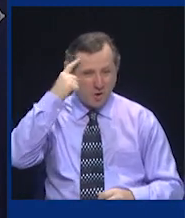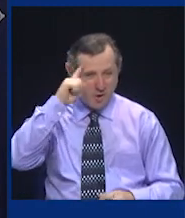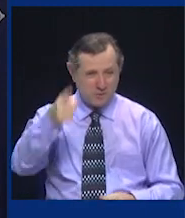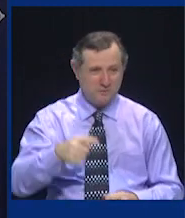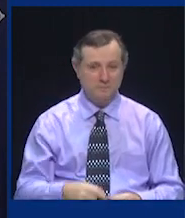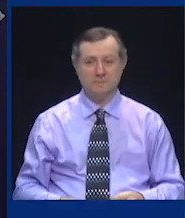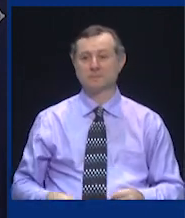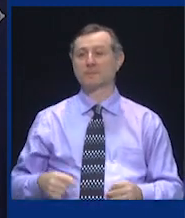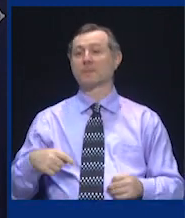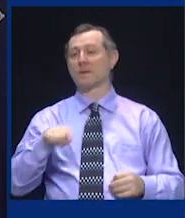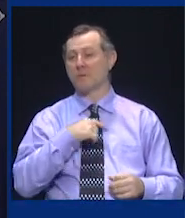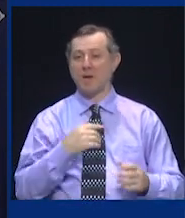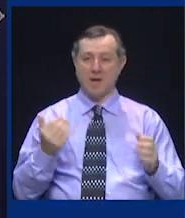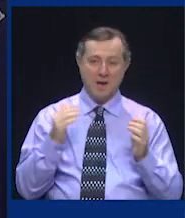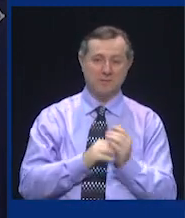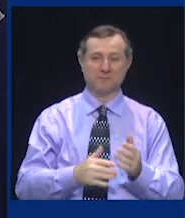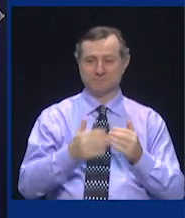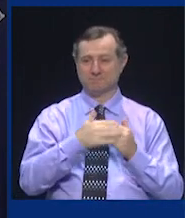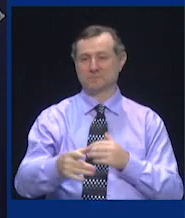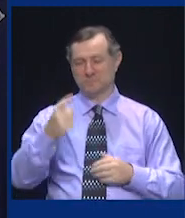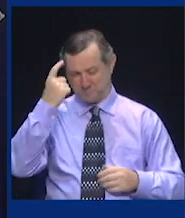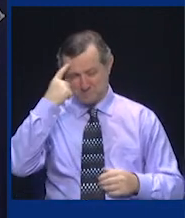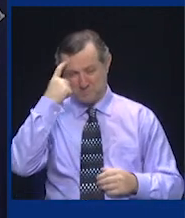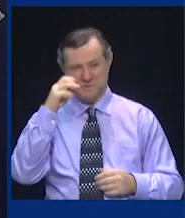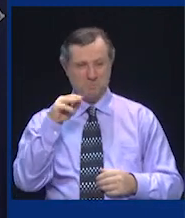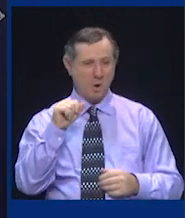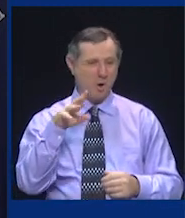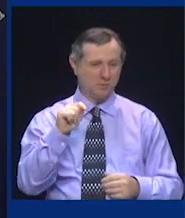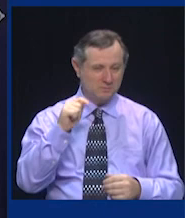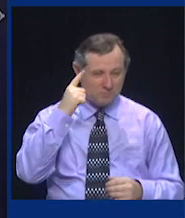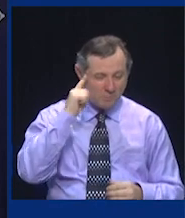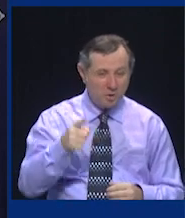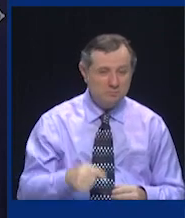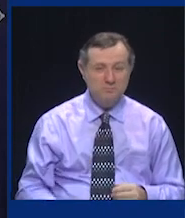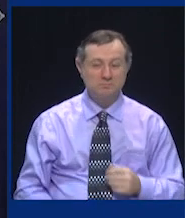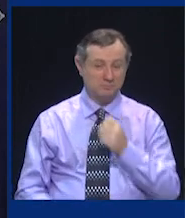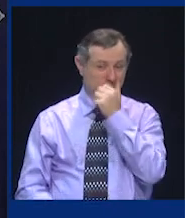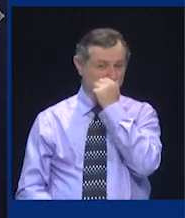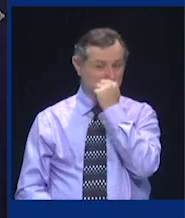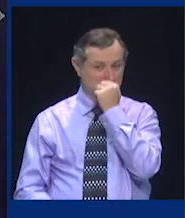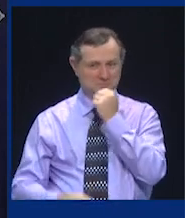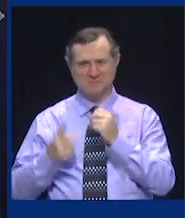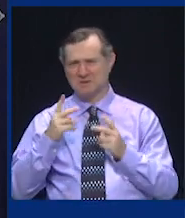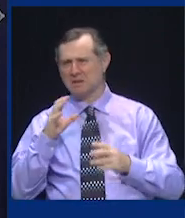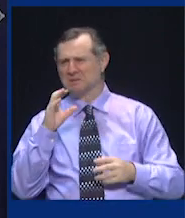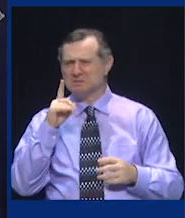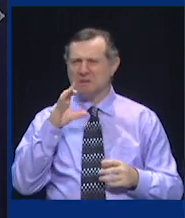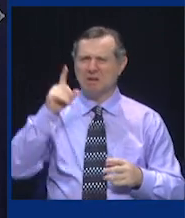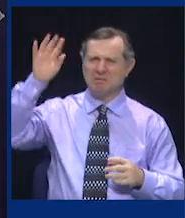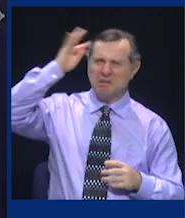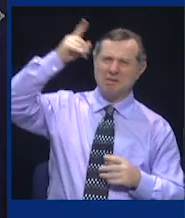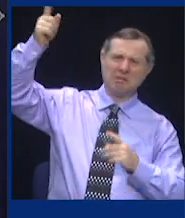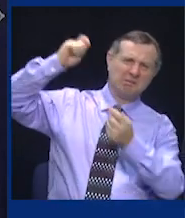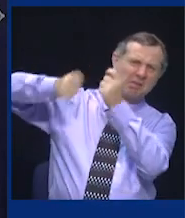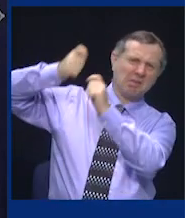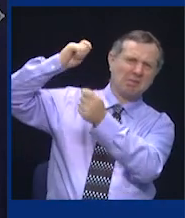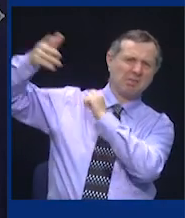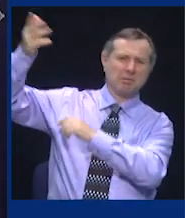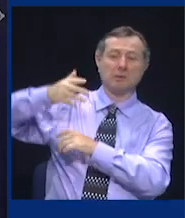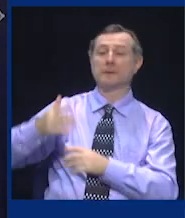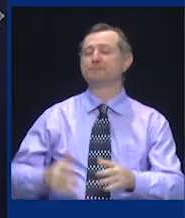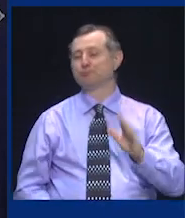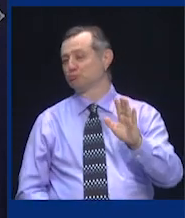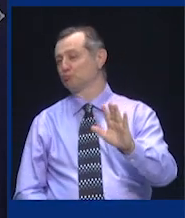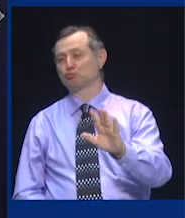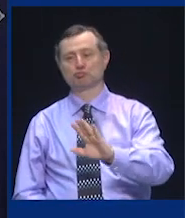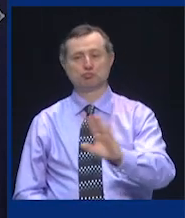Be smart again. Well, CDC, well, this. New Yorkers did not make a decision the